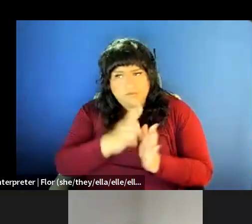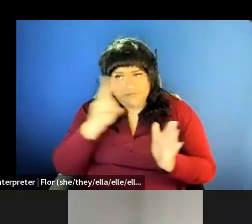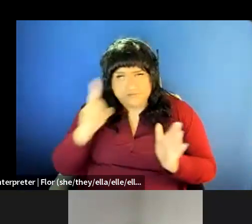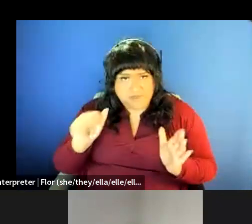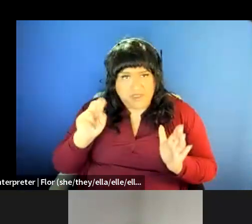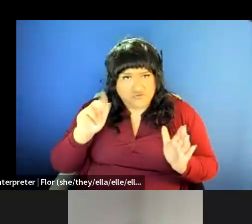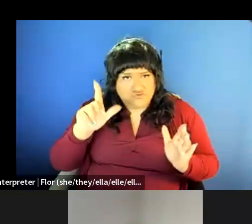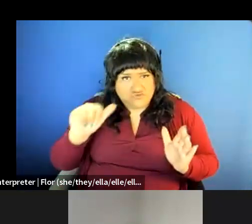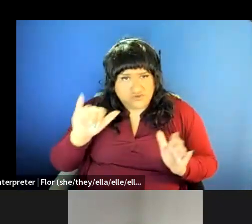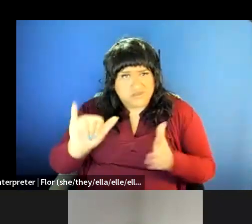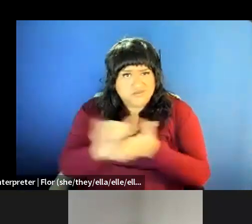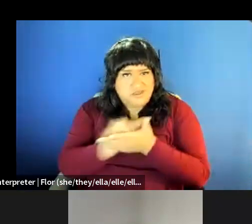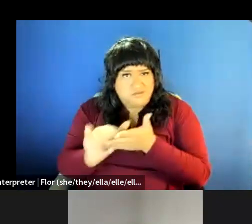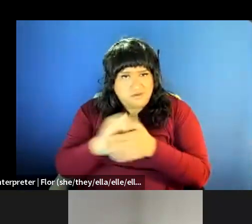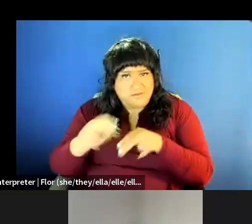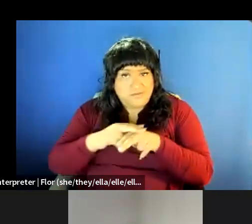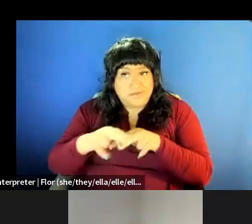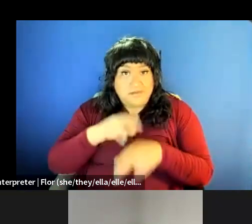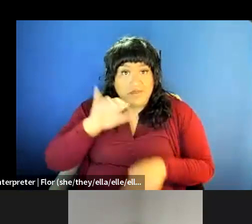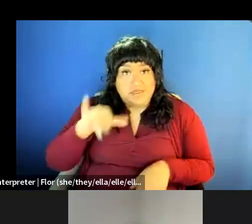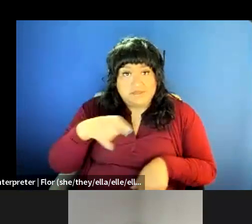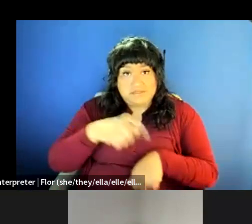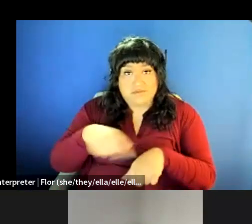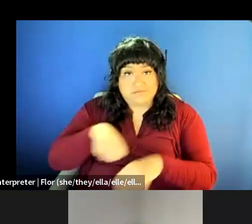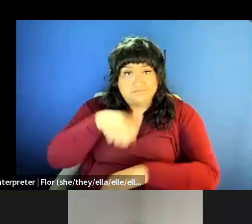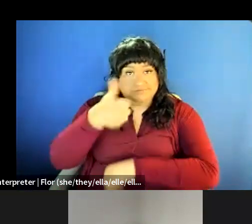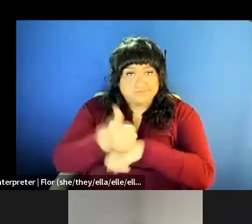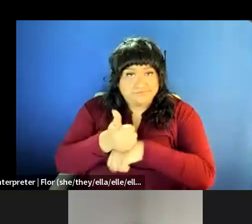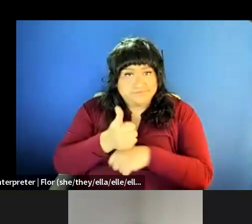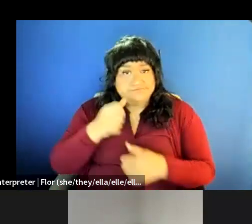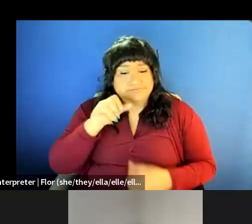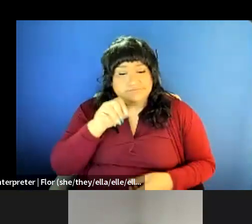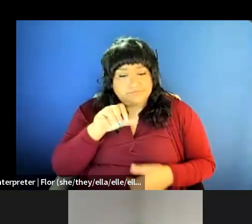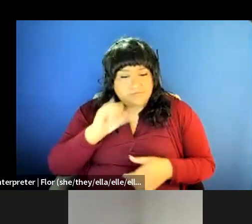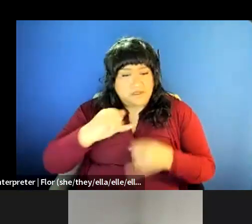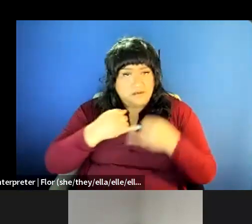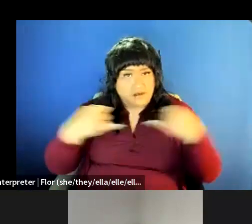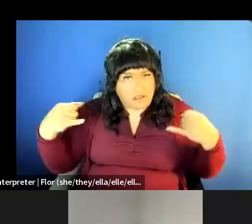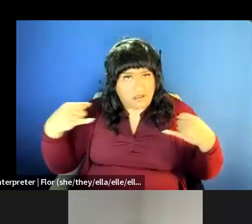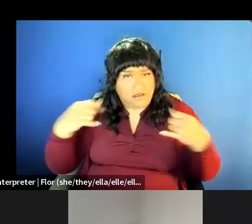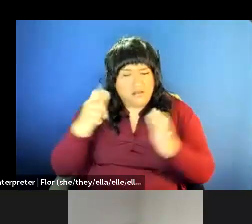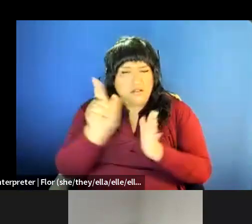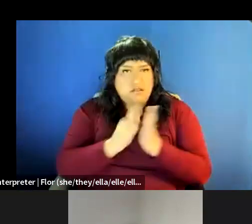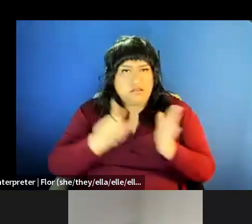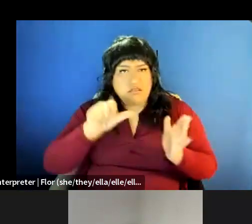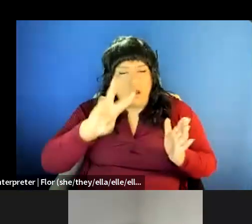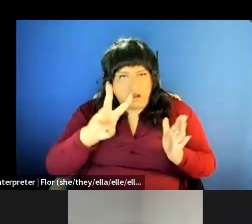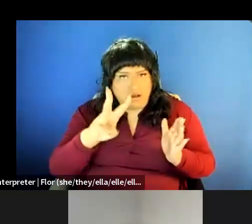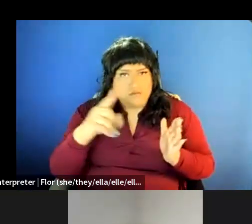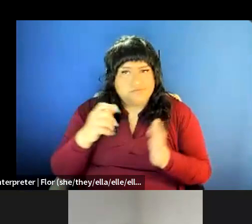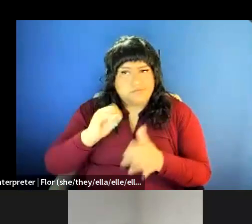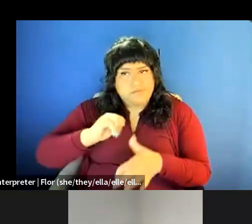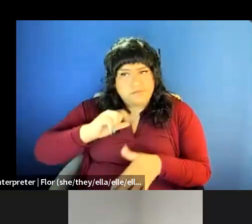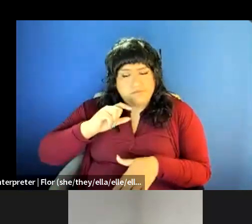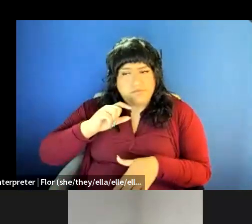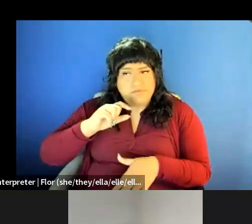law called assisted outpatient treatment. And that was our involuntary outpatient commitment law in New York. And